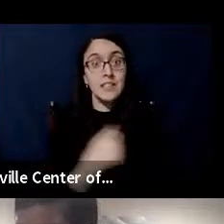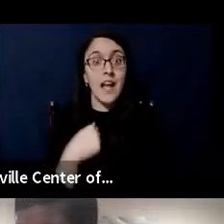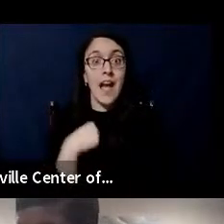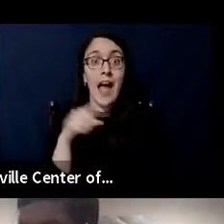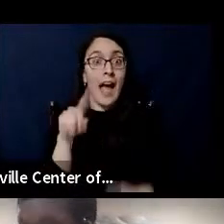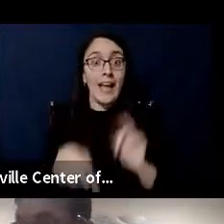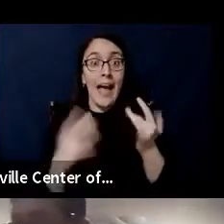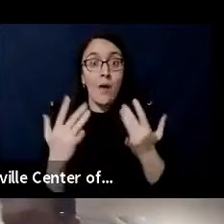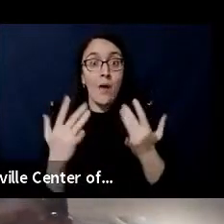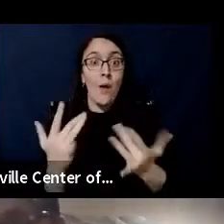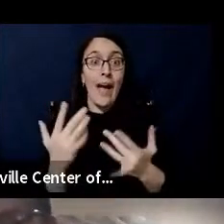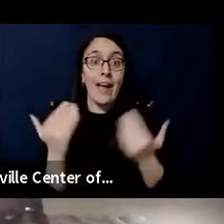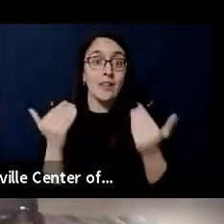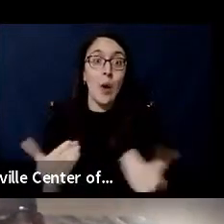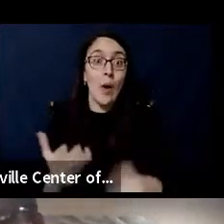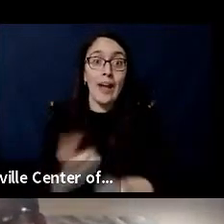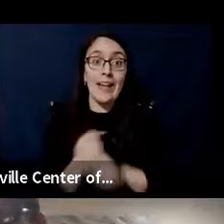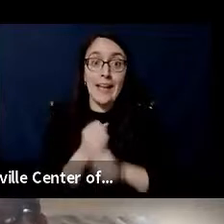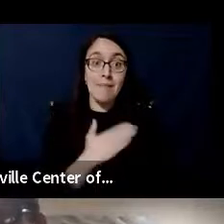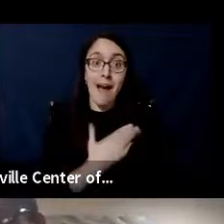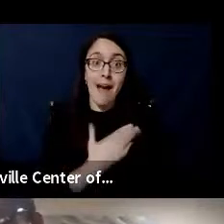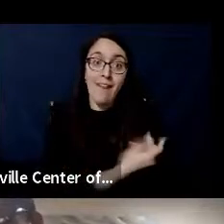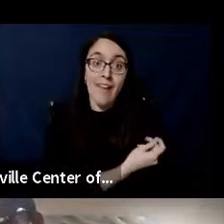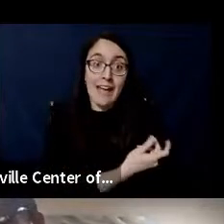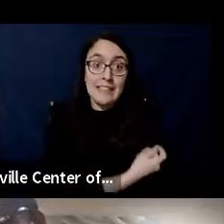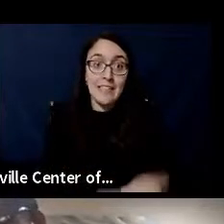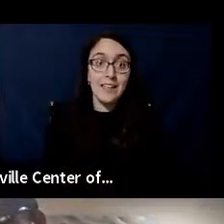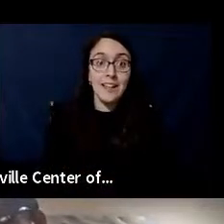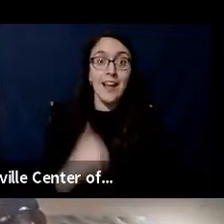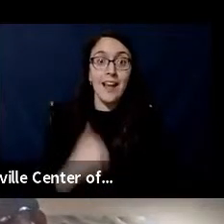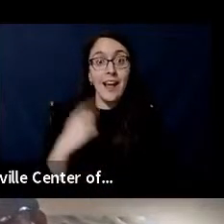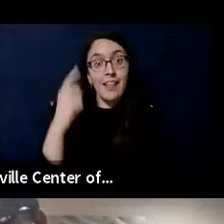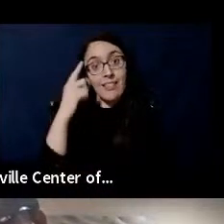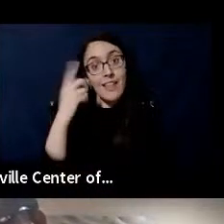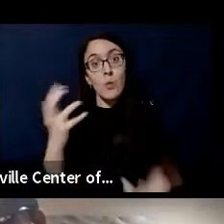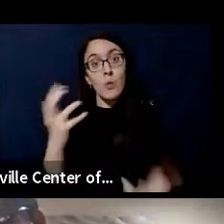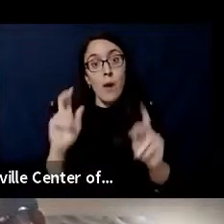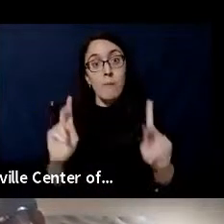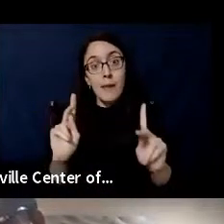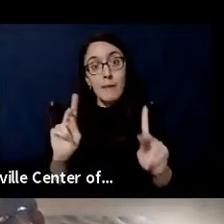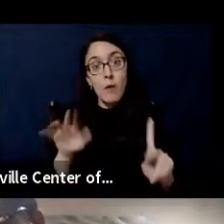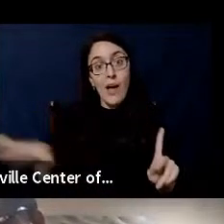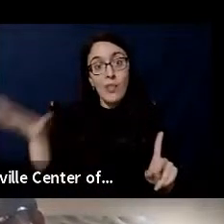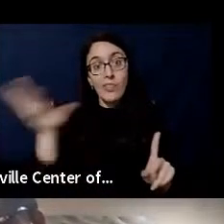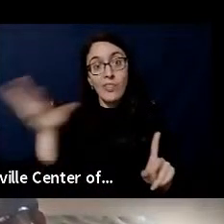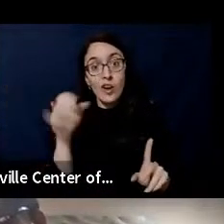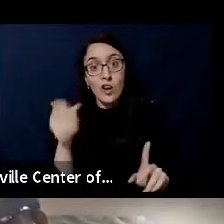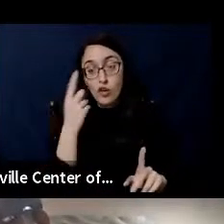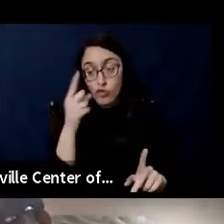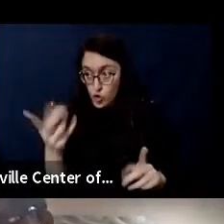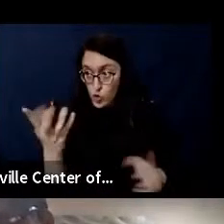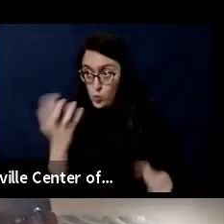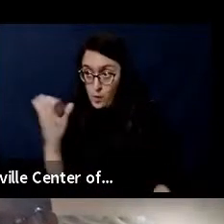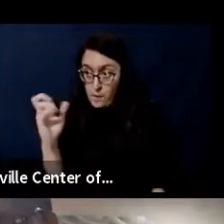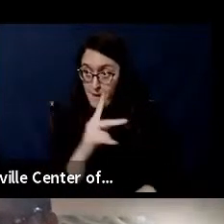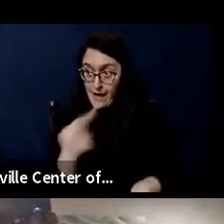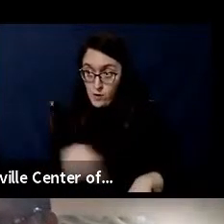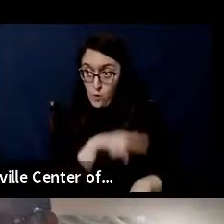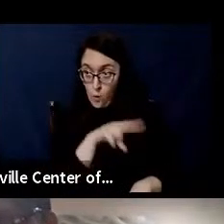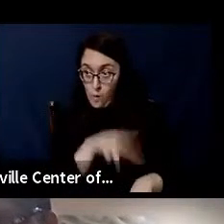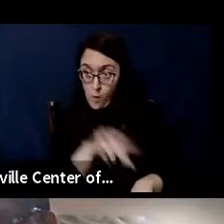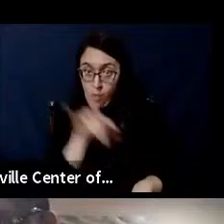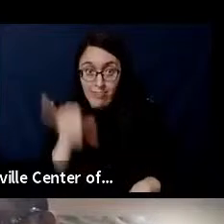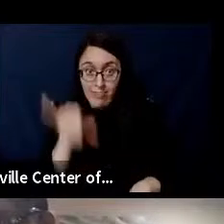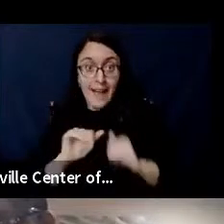mine. And I think we want people out there to understand how important it is. You want to get back to normal? This is your way